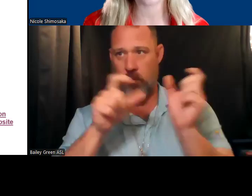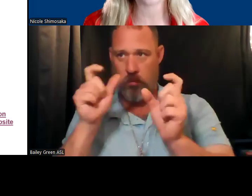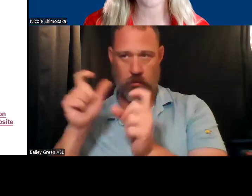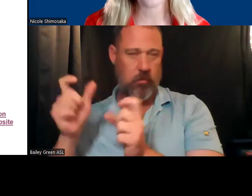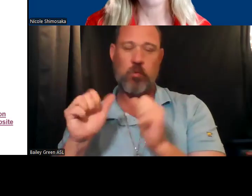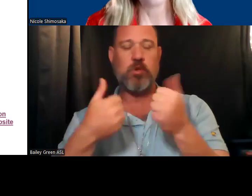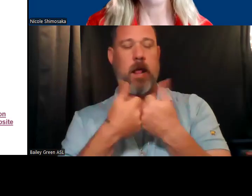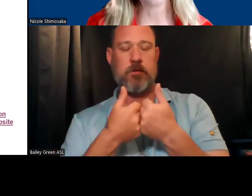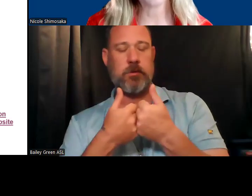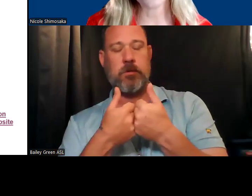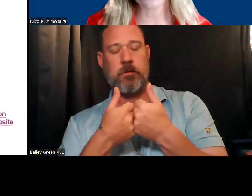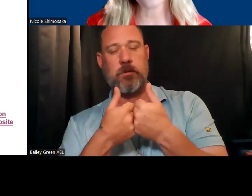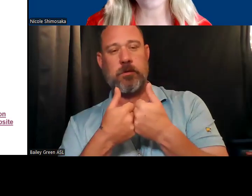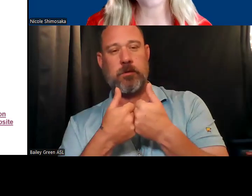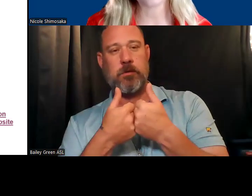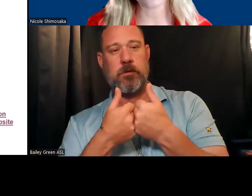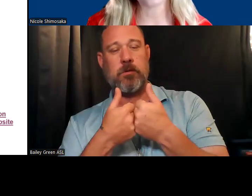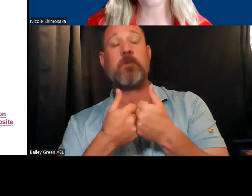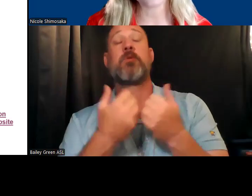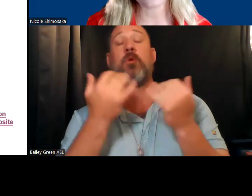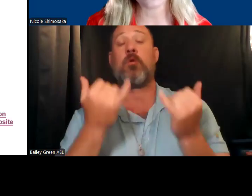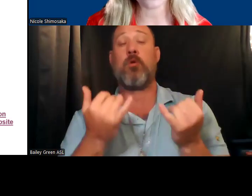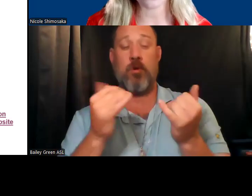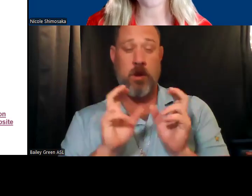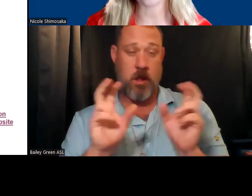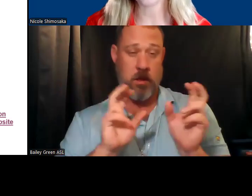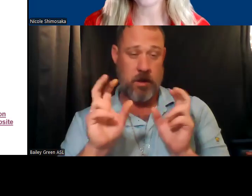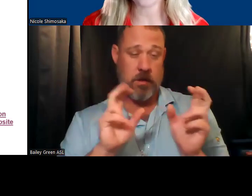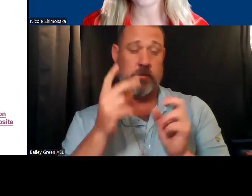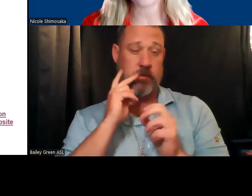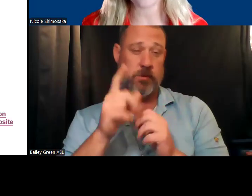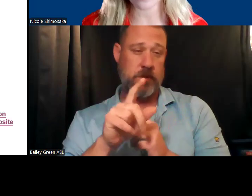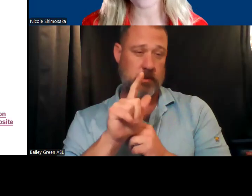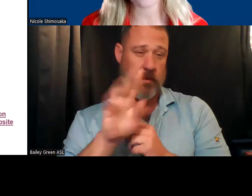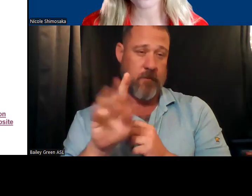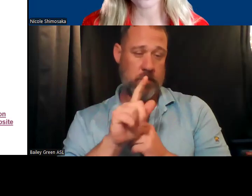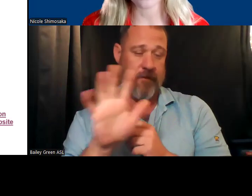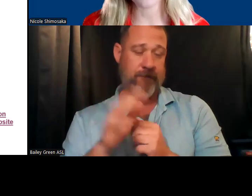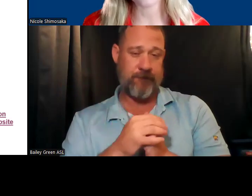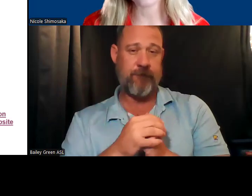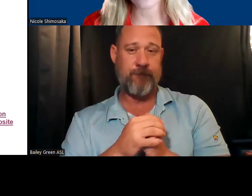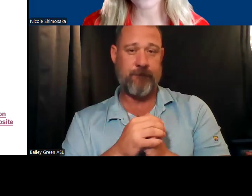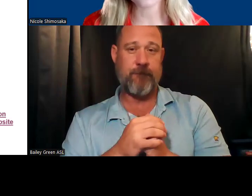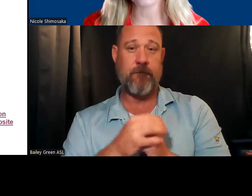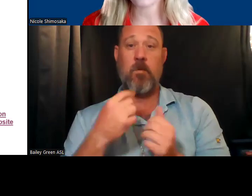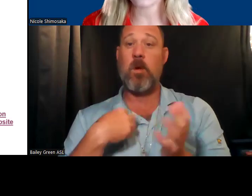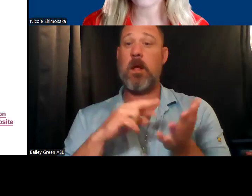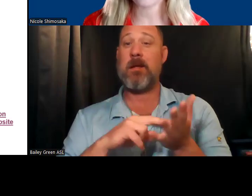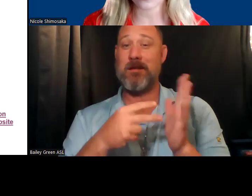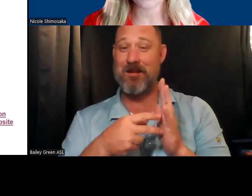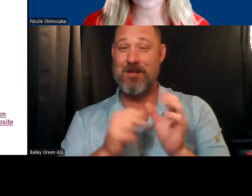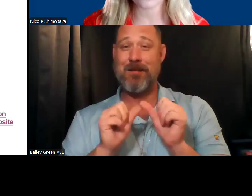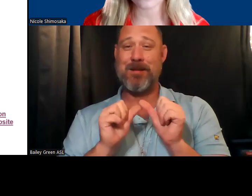challenging. The current allocations, as you can see there, are from 24-25, and we intend to continue